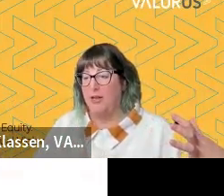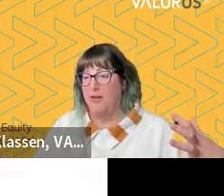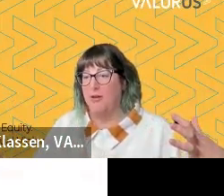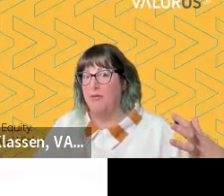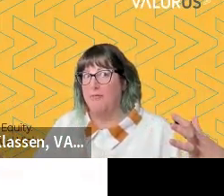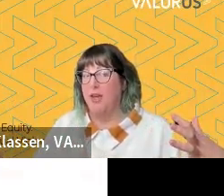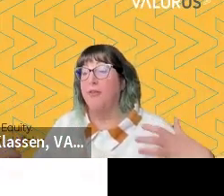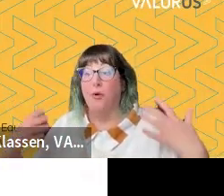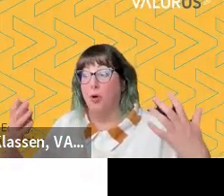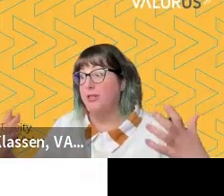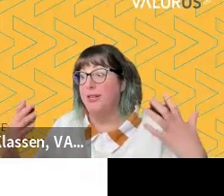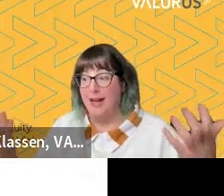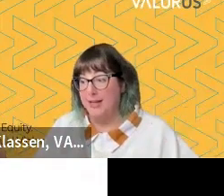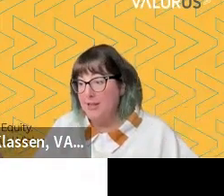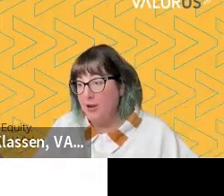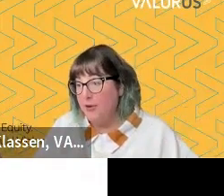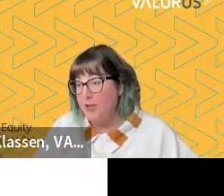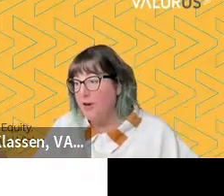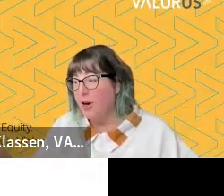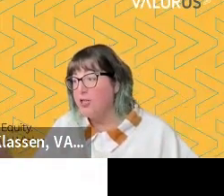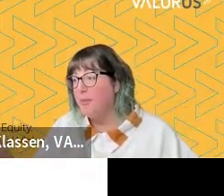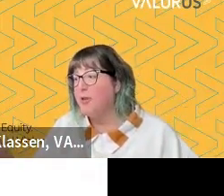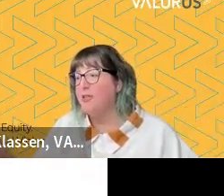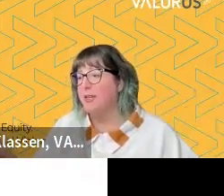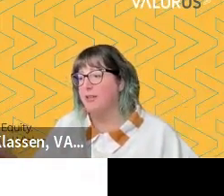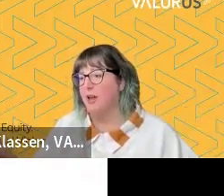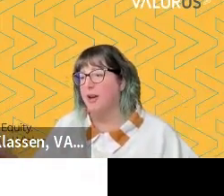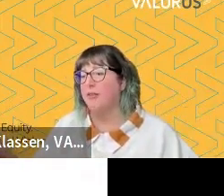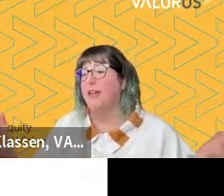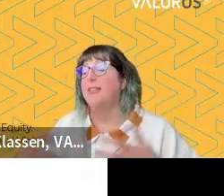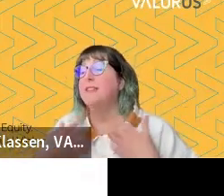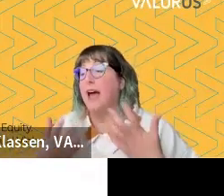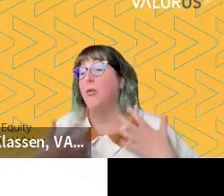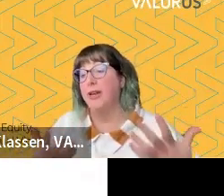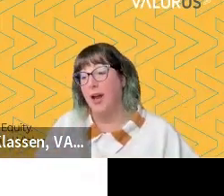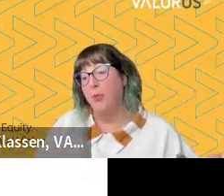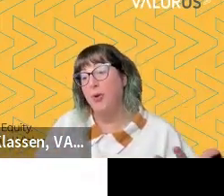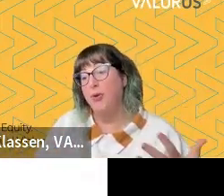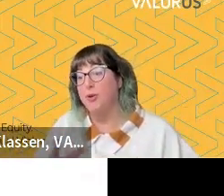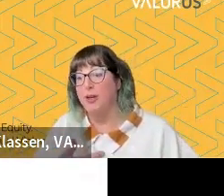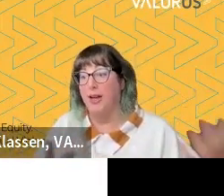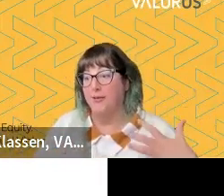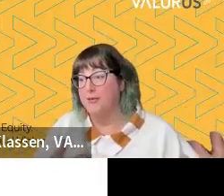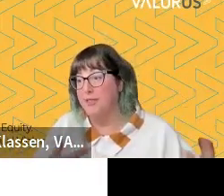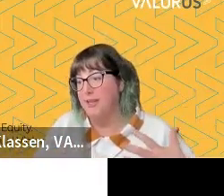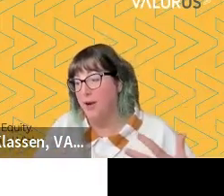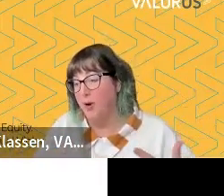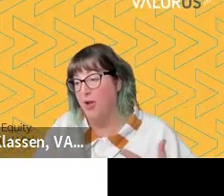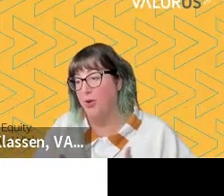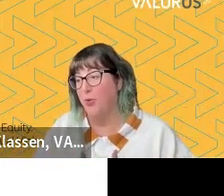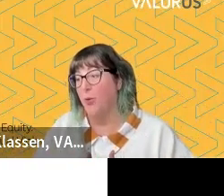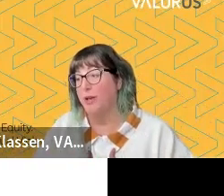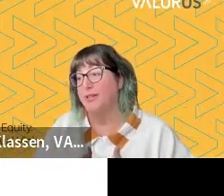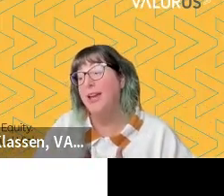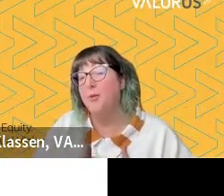like enforced guidance over different ARC chapters. It's a lot of like, this is how we can help you, and you can kind of decide